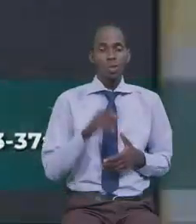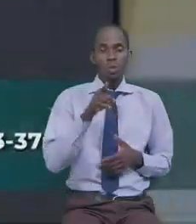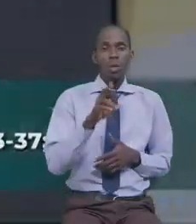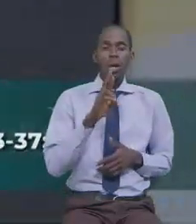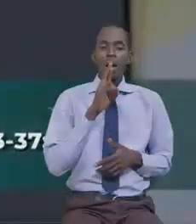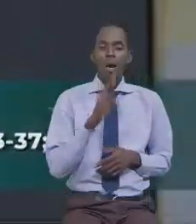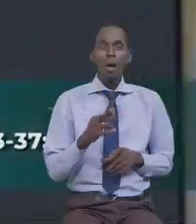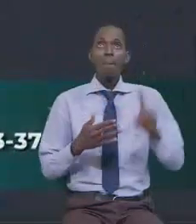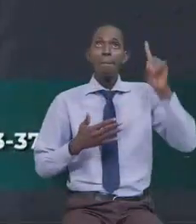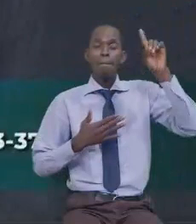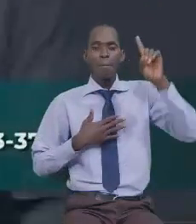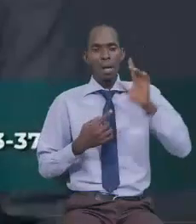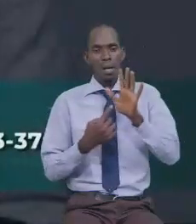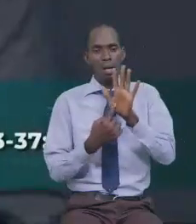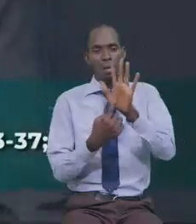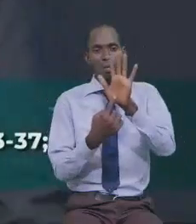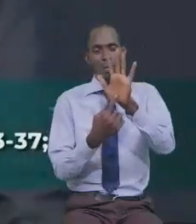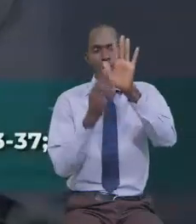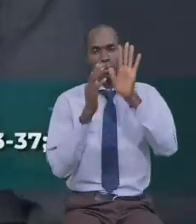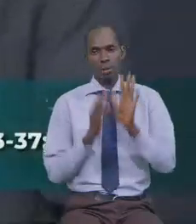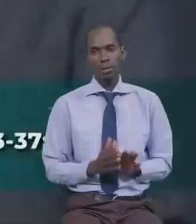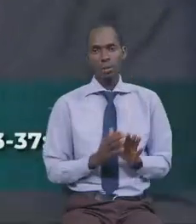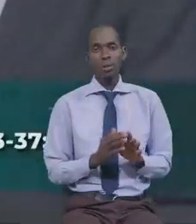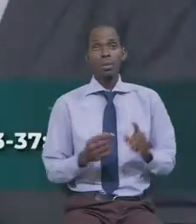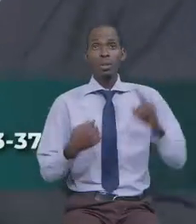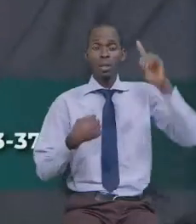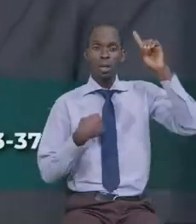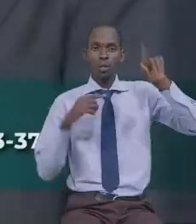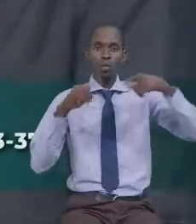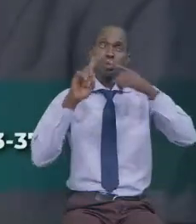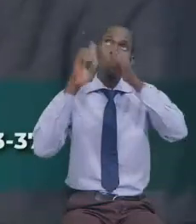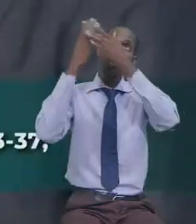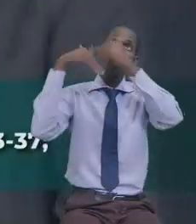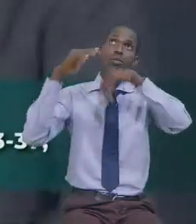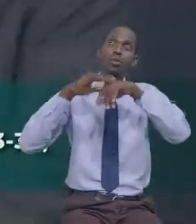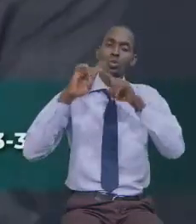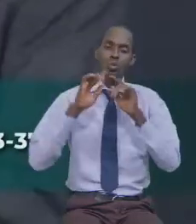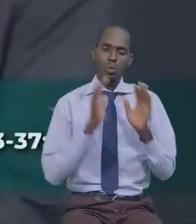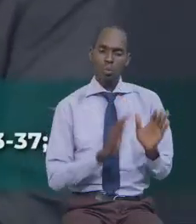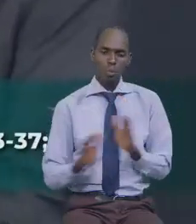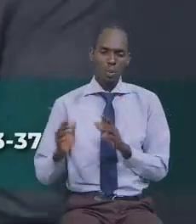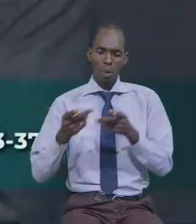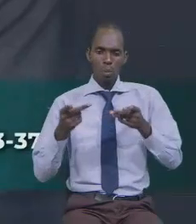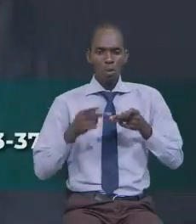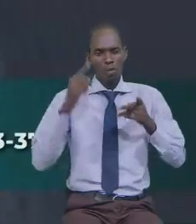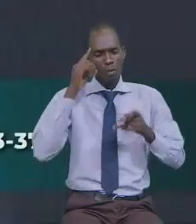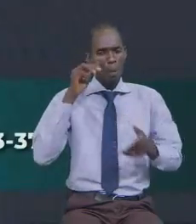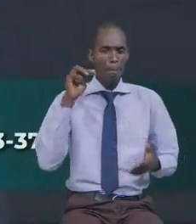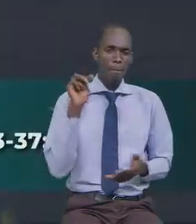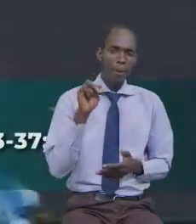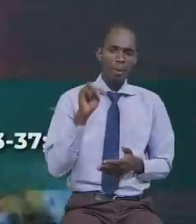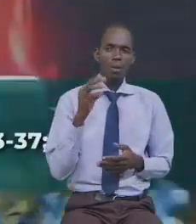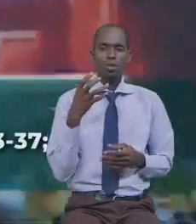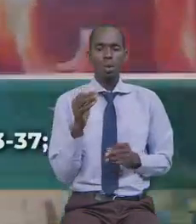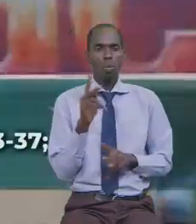go back to heaven so that I can prepare a place for the millions, myriads of people who are going to come into the kingdom. But